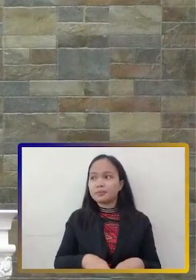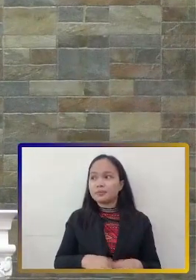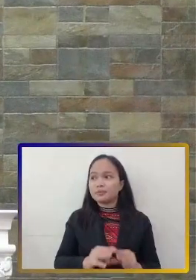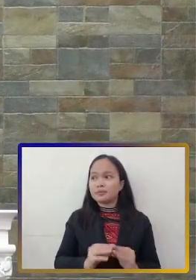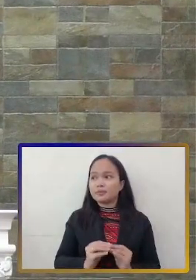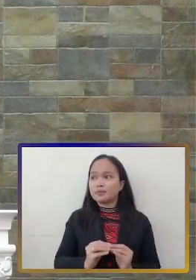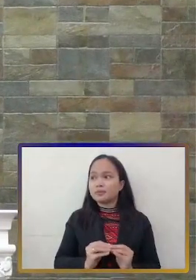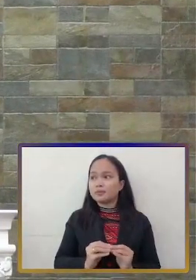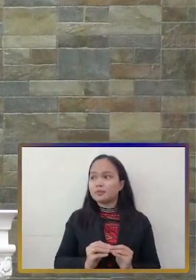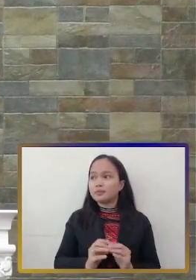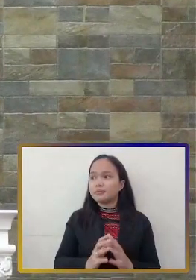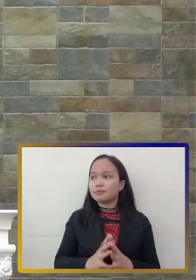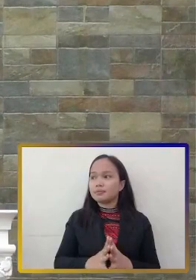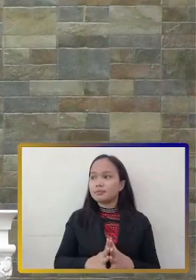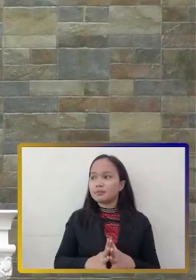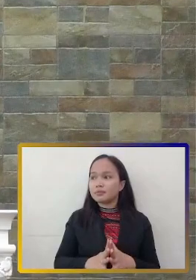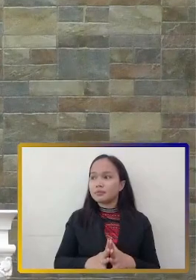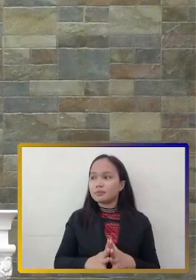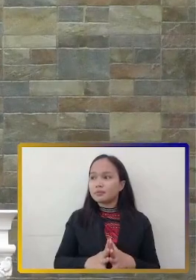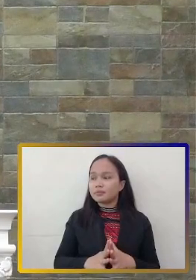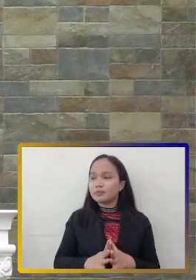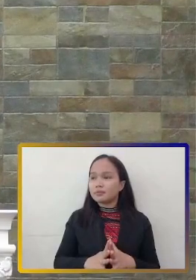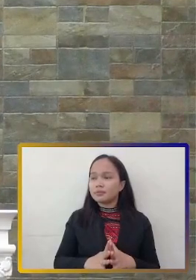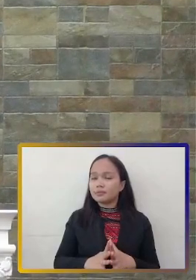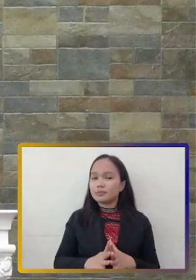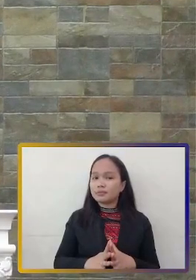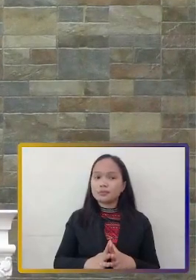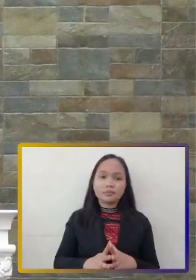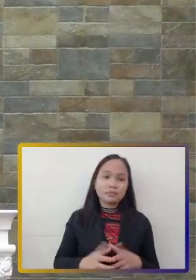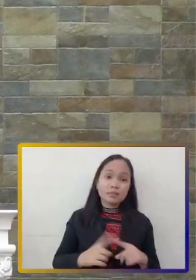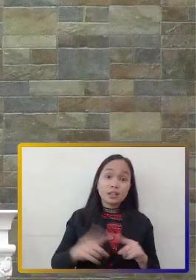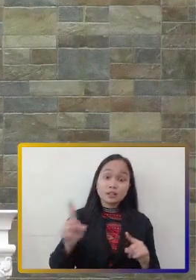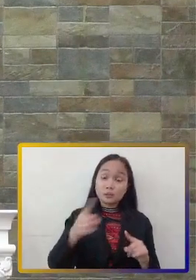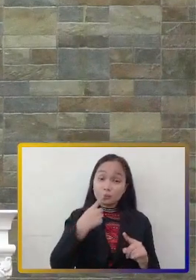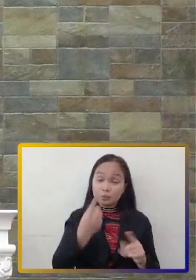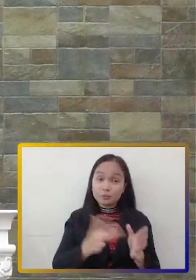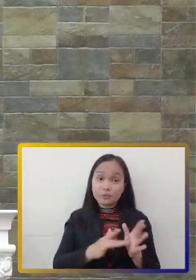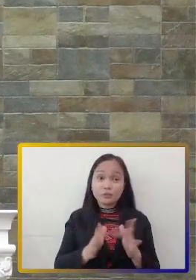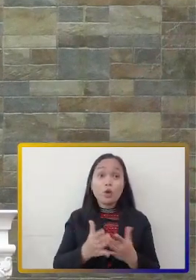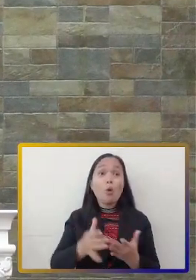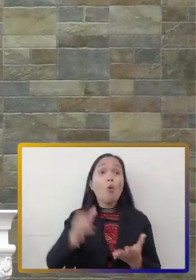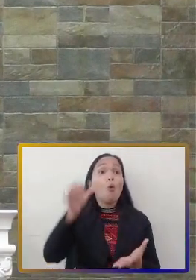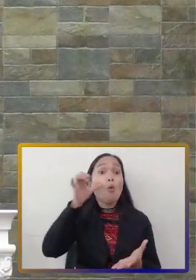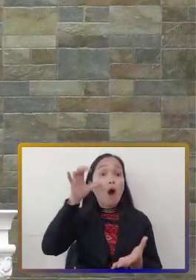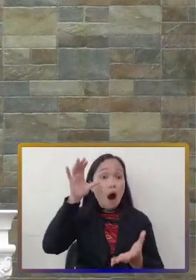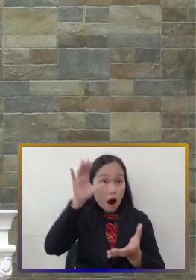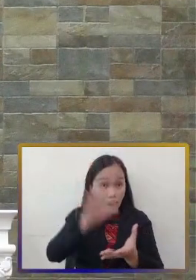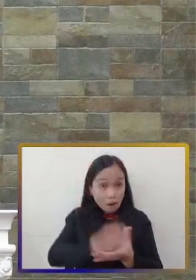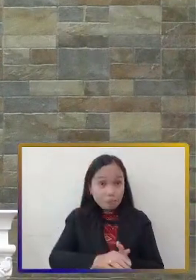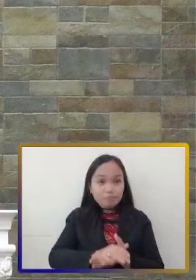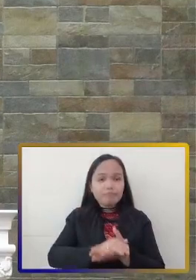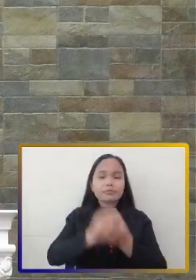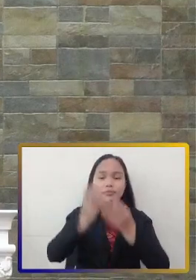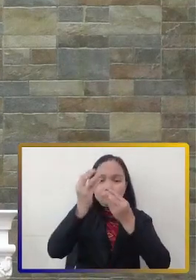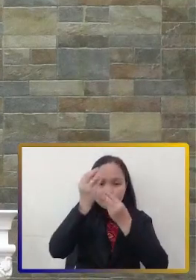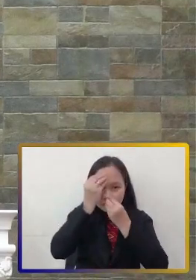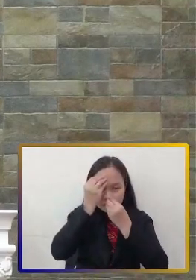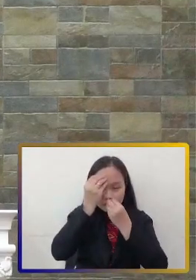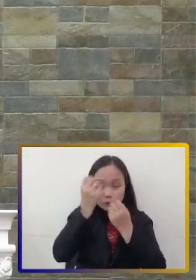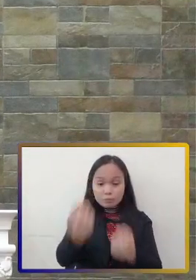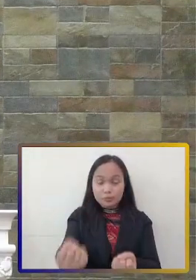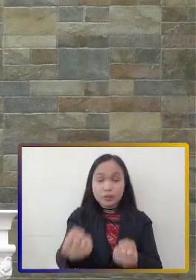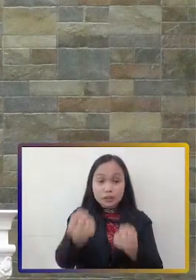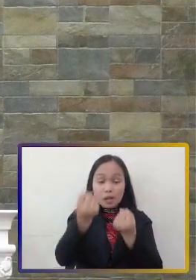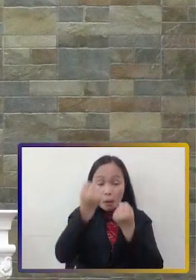Tandaan niyo po yan. Pero kapatid, wives, submit unto your own